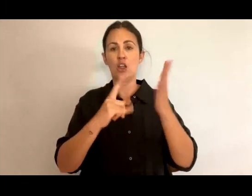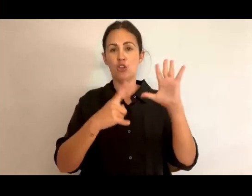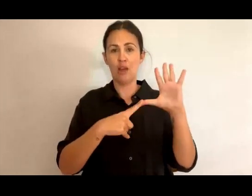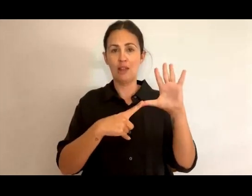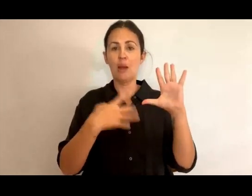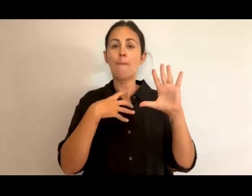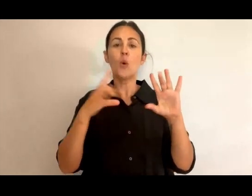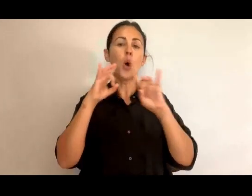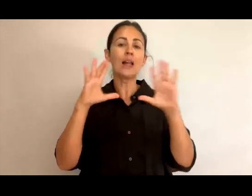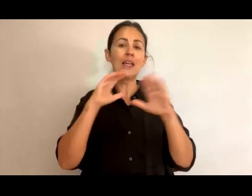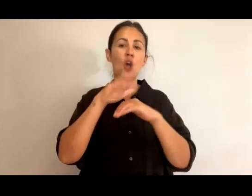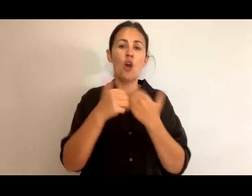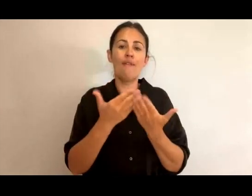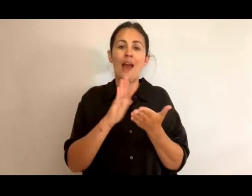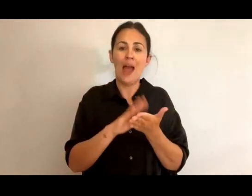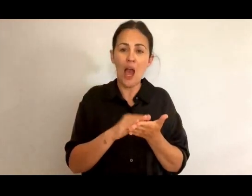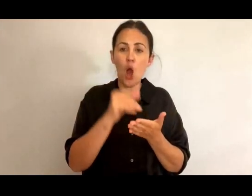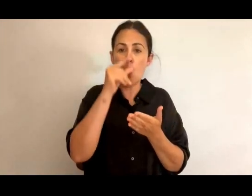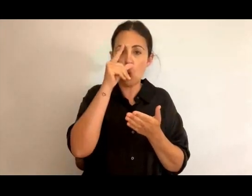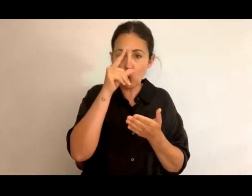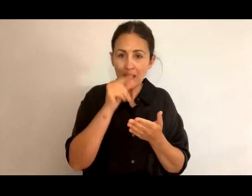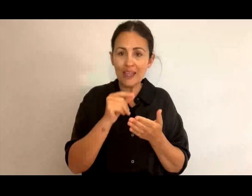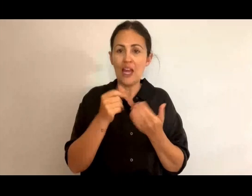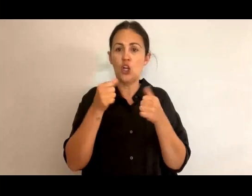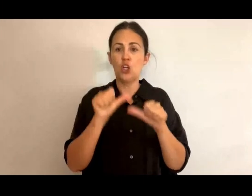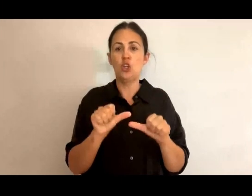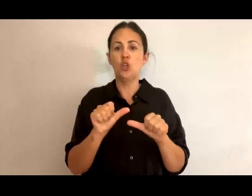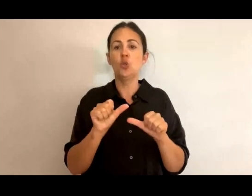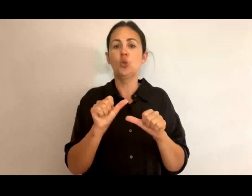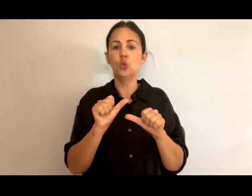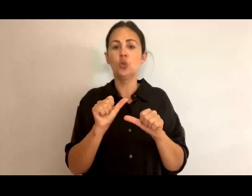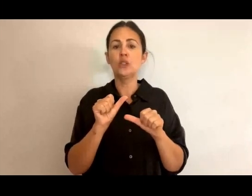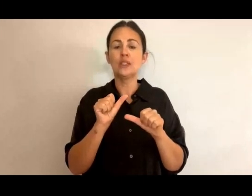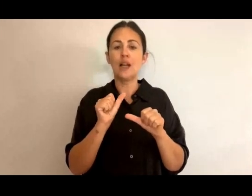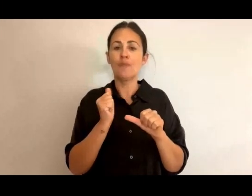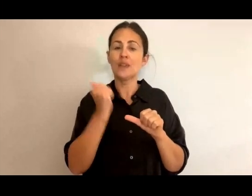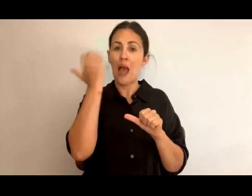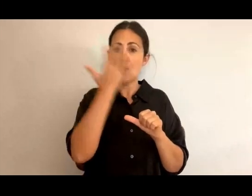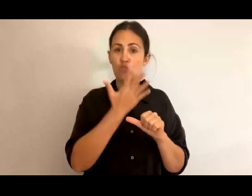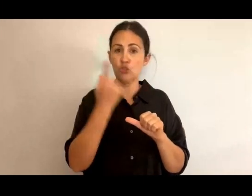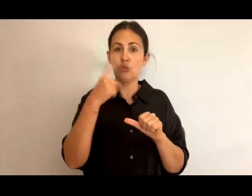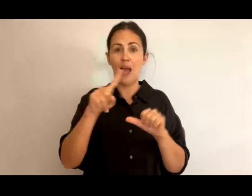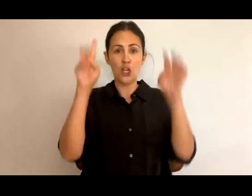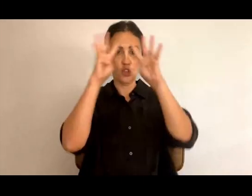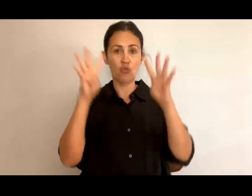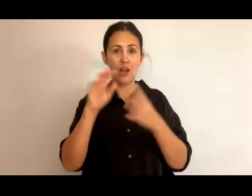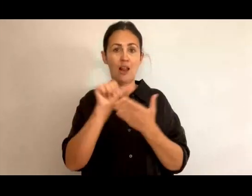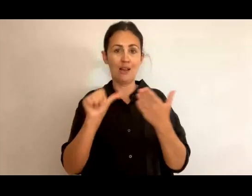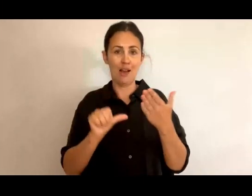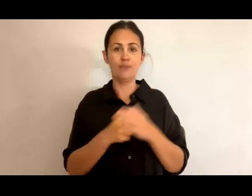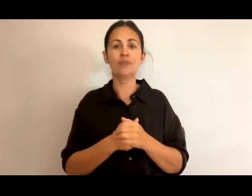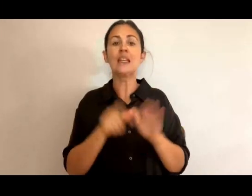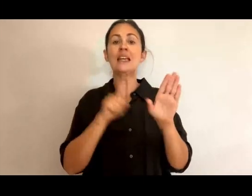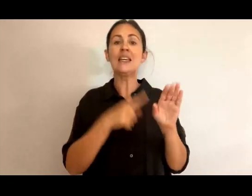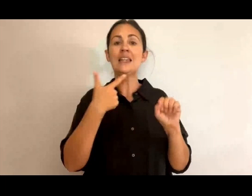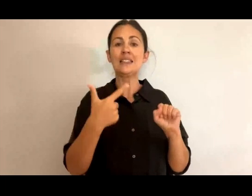there's fantastic resources in our galleries across Australia. At years 7 to 8, there is two parts